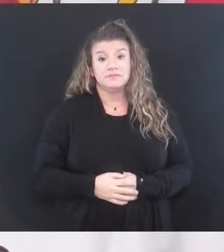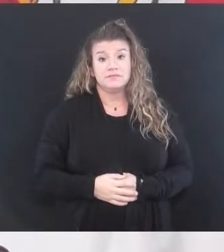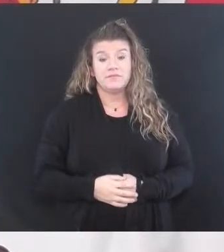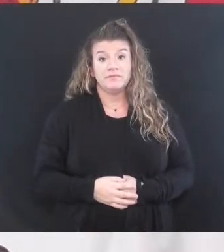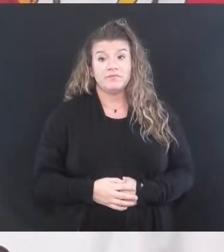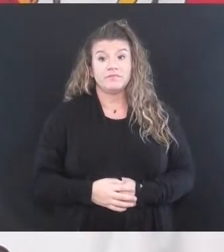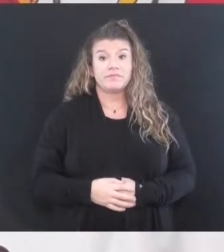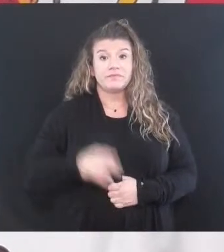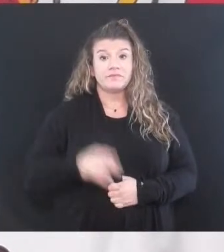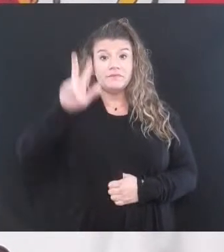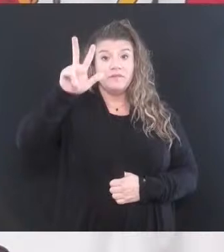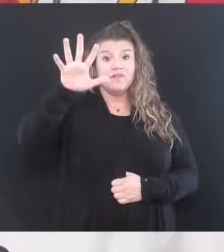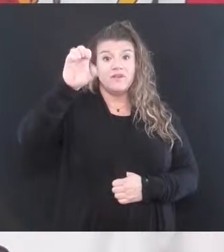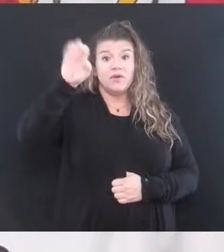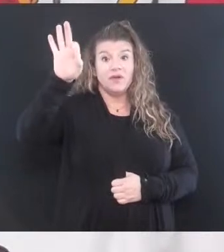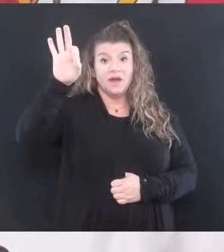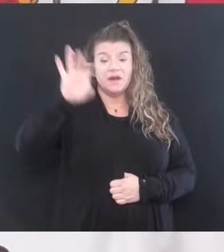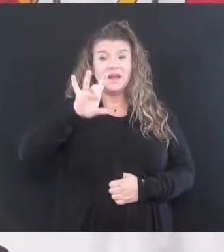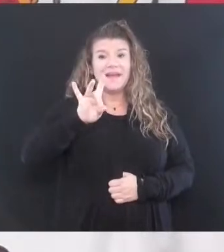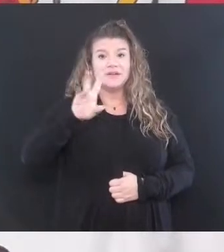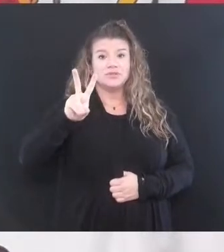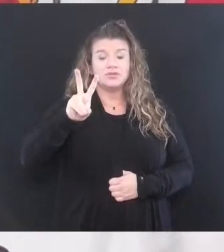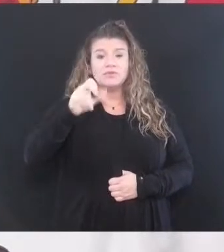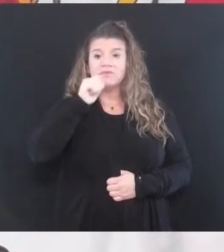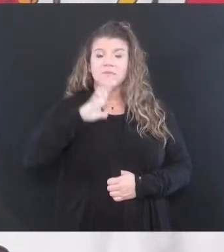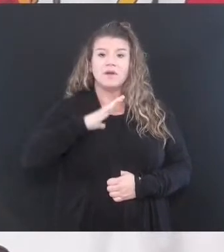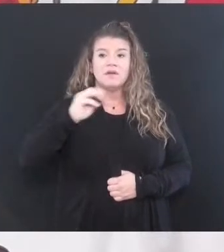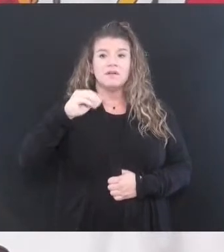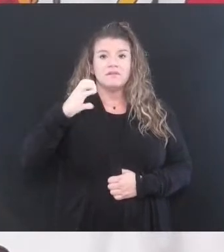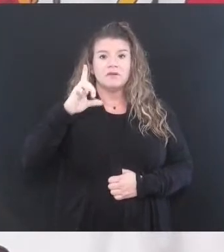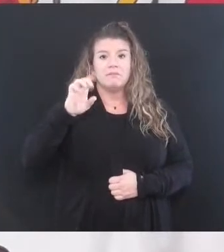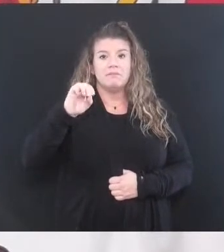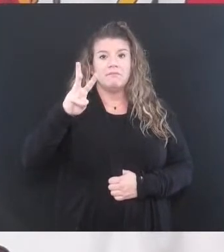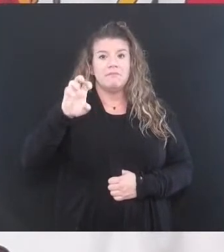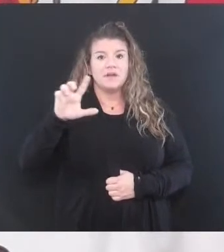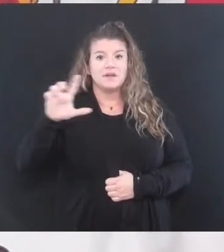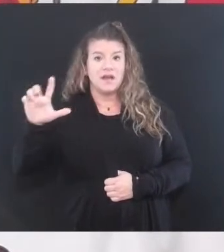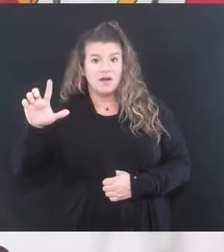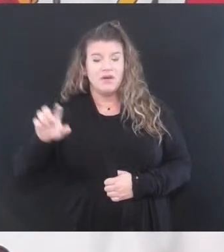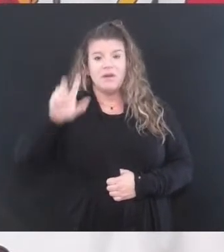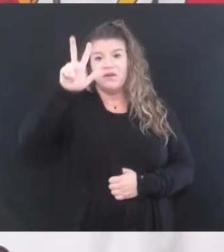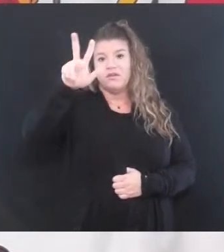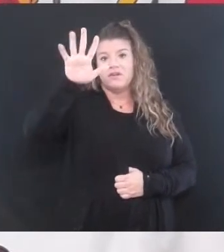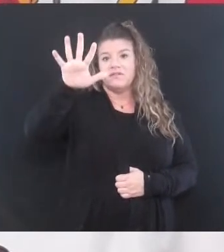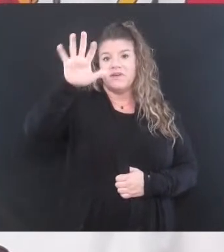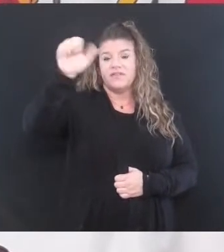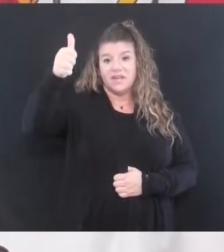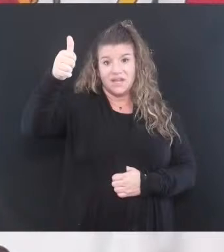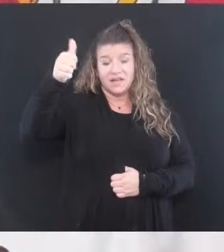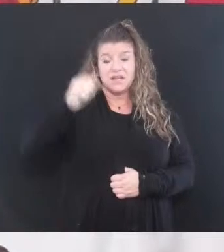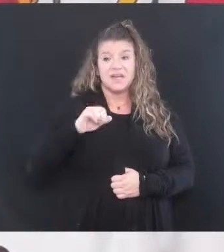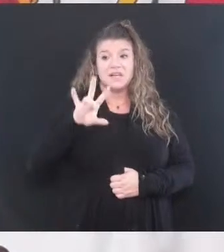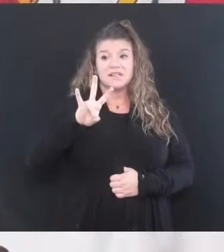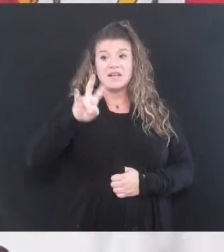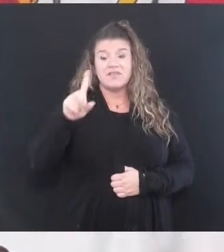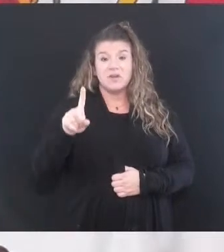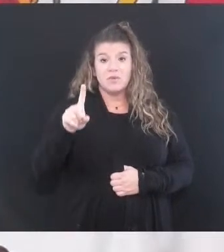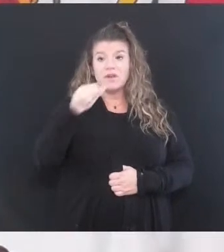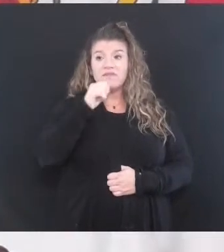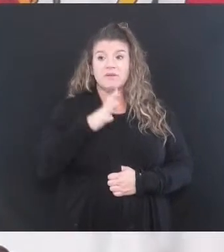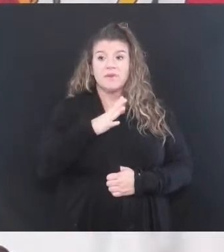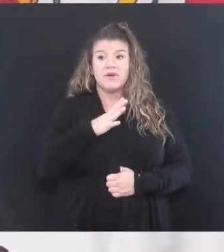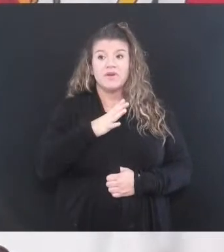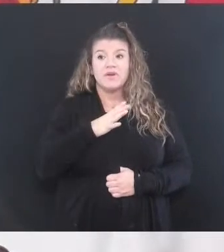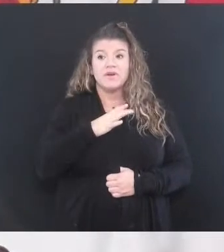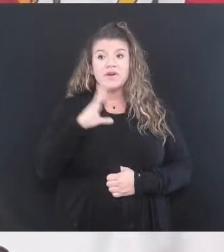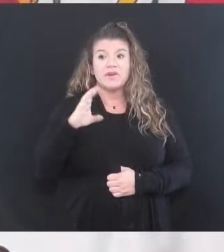The 3,509th death of an 82-year-old female from McDowell County. The 3,510th death of 71-year-old female